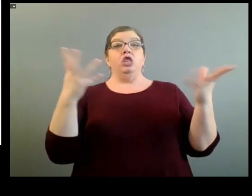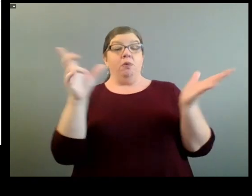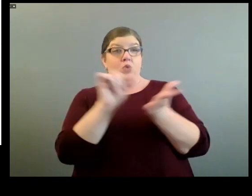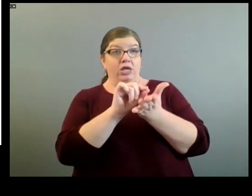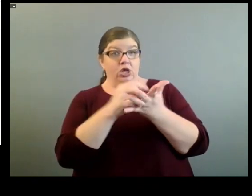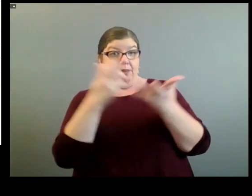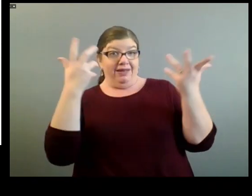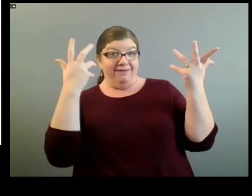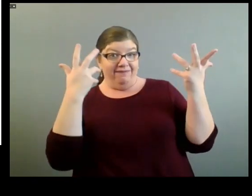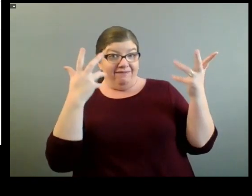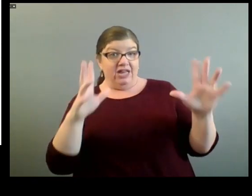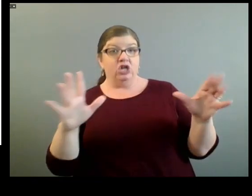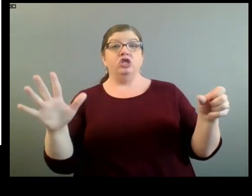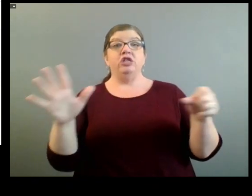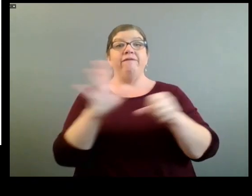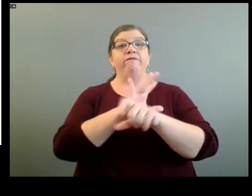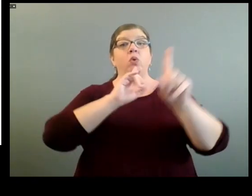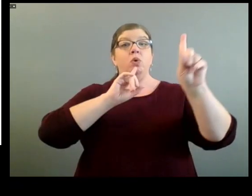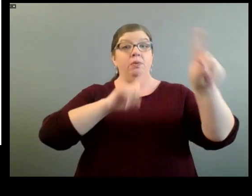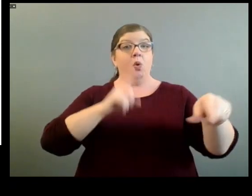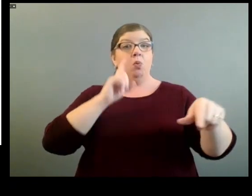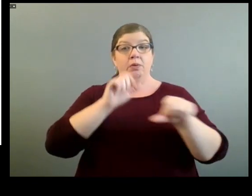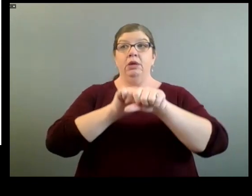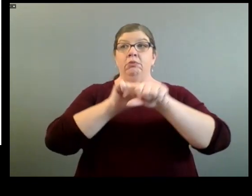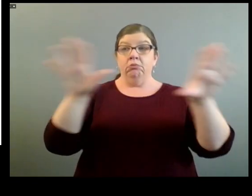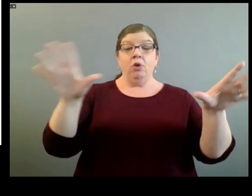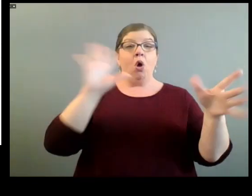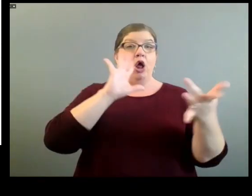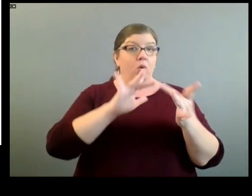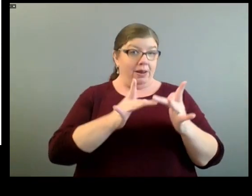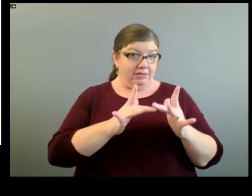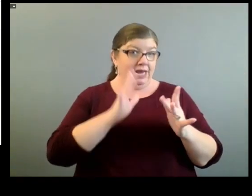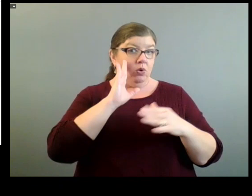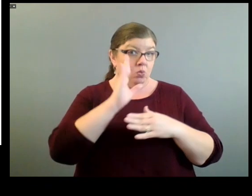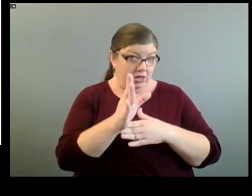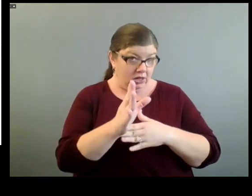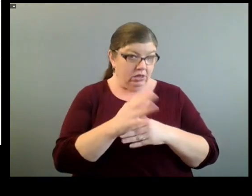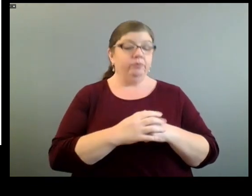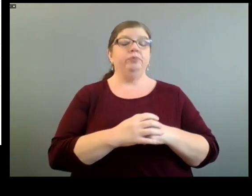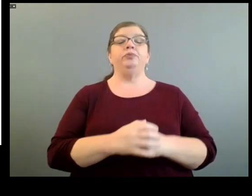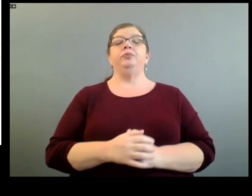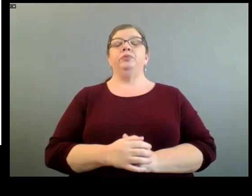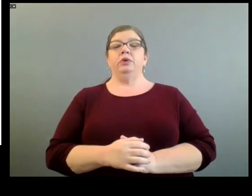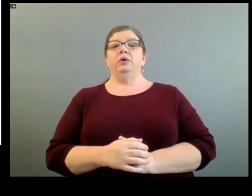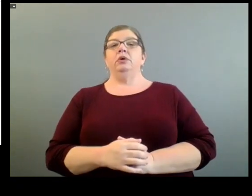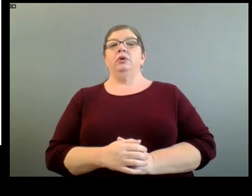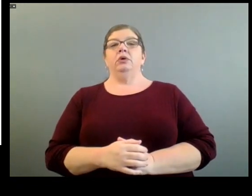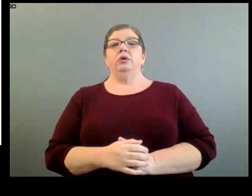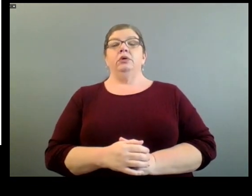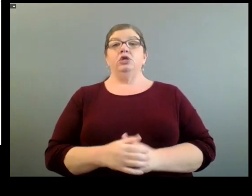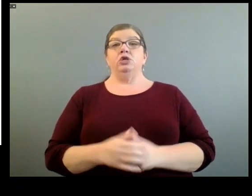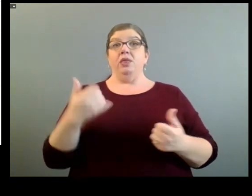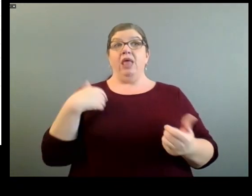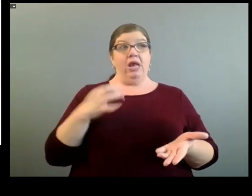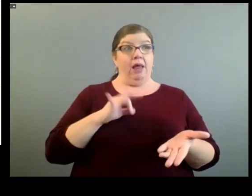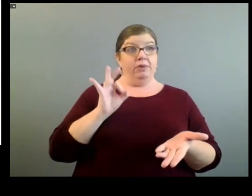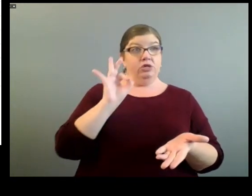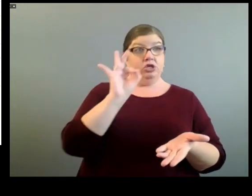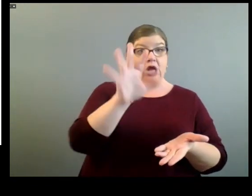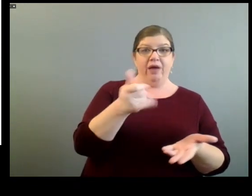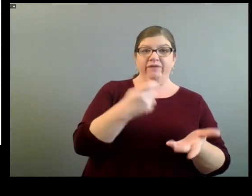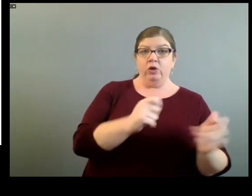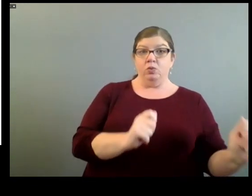the full report will be available on our website. So so what I'm sharing with you are a few